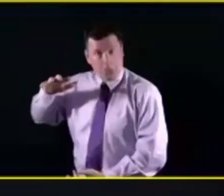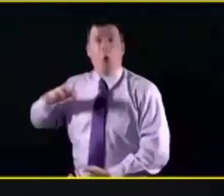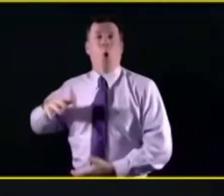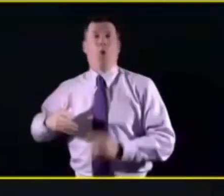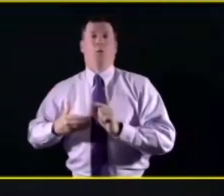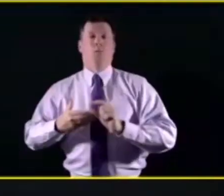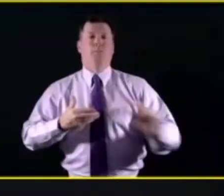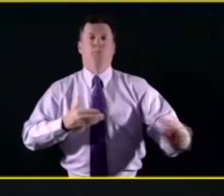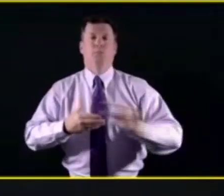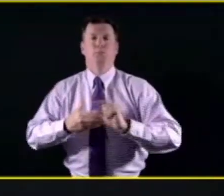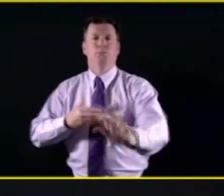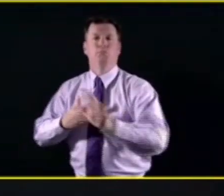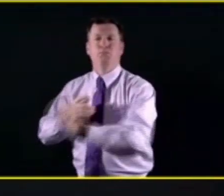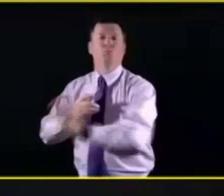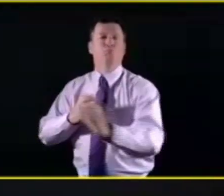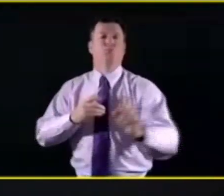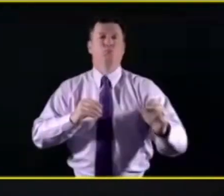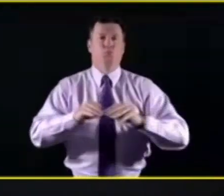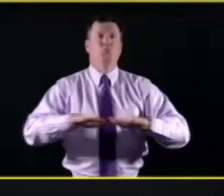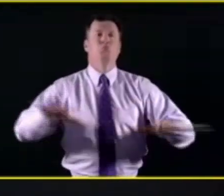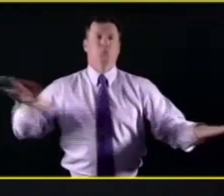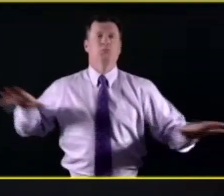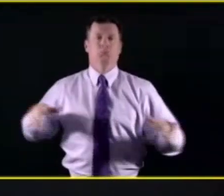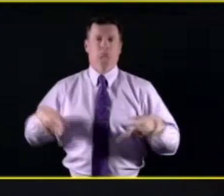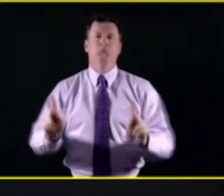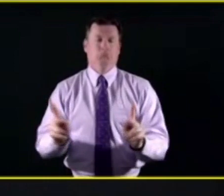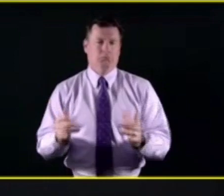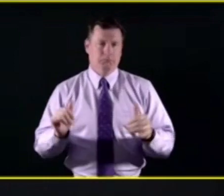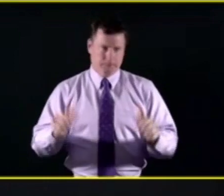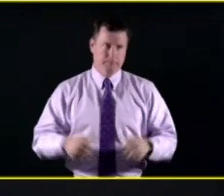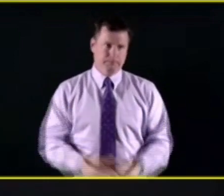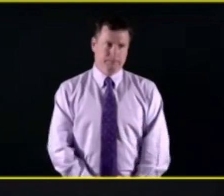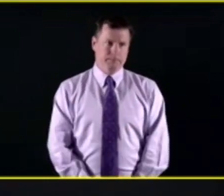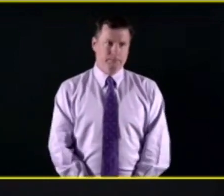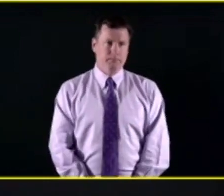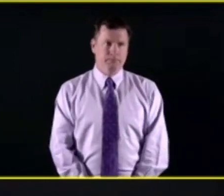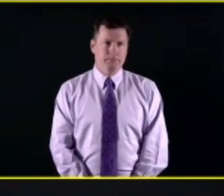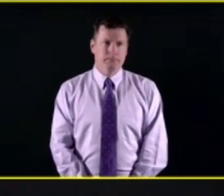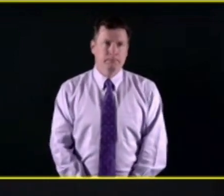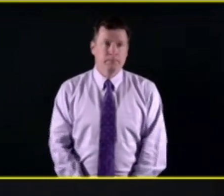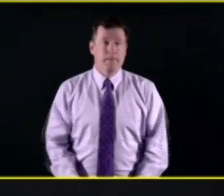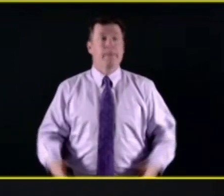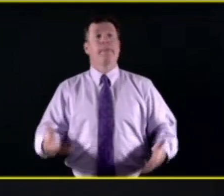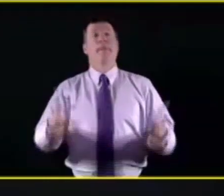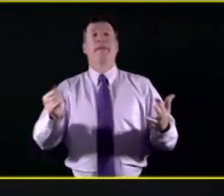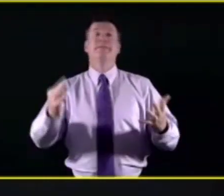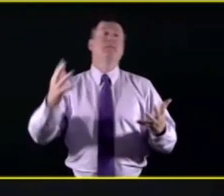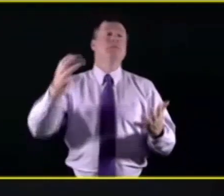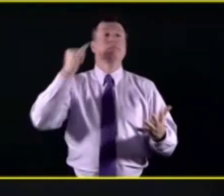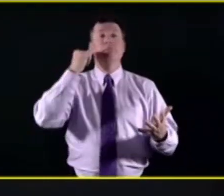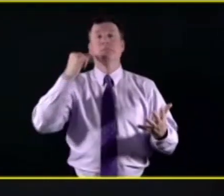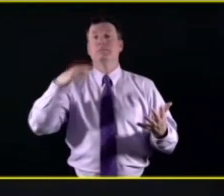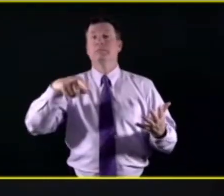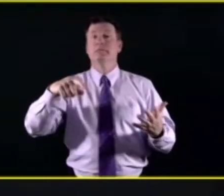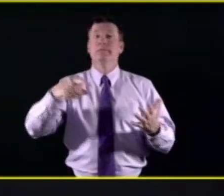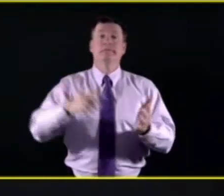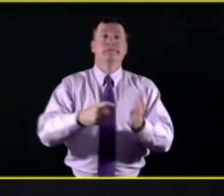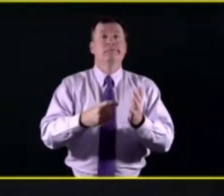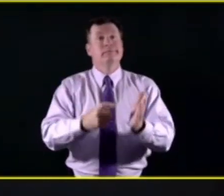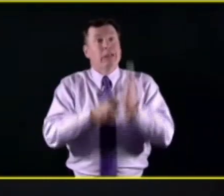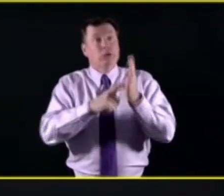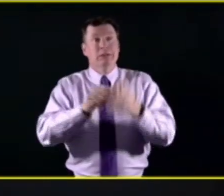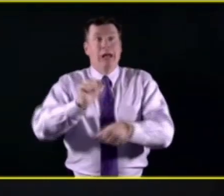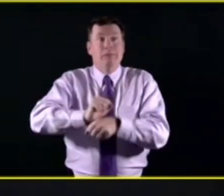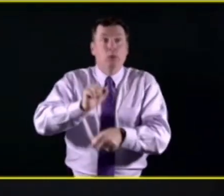those essential work roles to go to MCC, make an appointment first, and then go to MCC and get the test done. So I think the challenge really